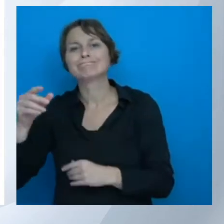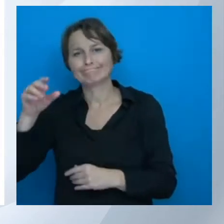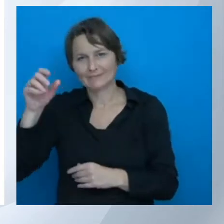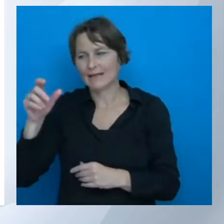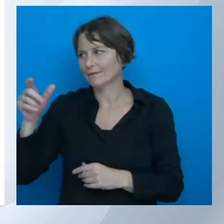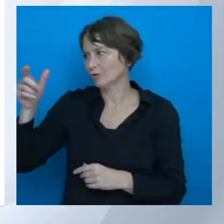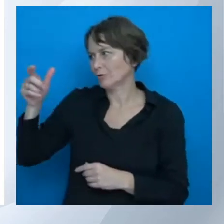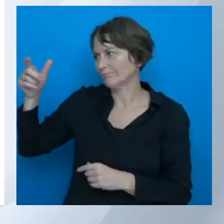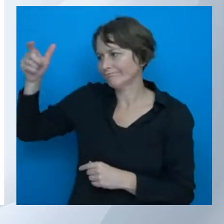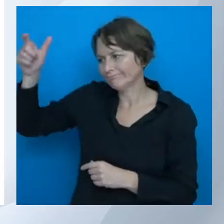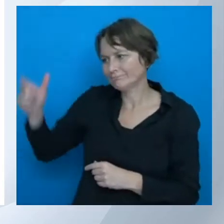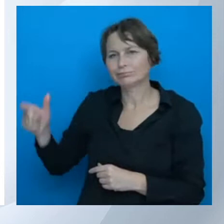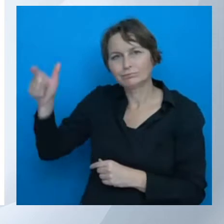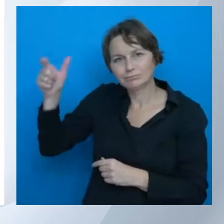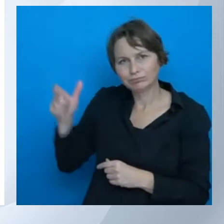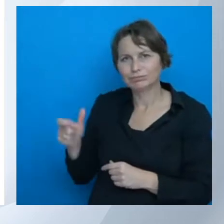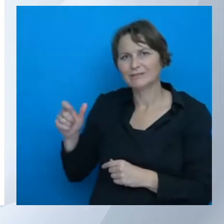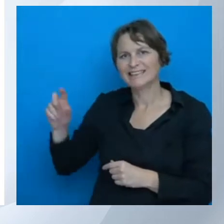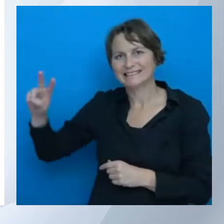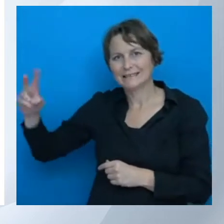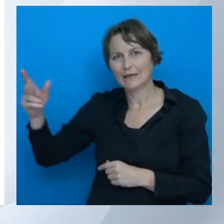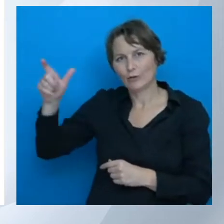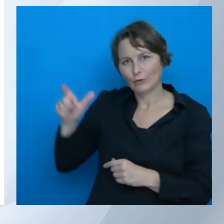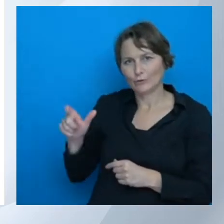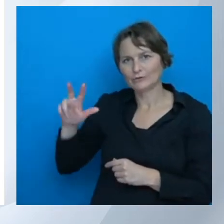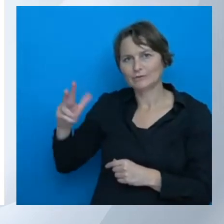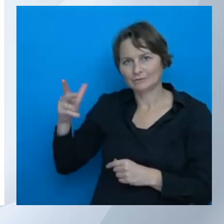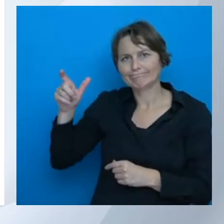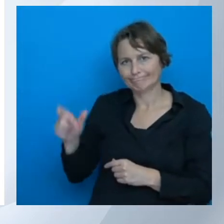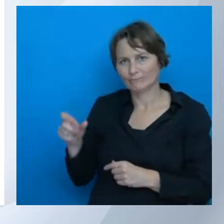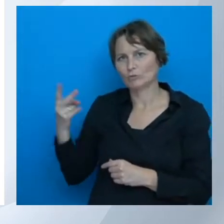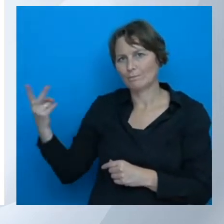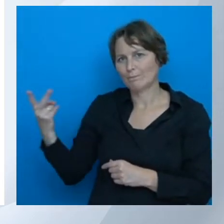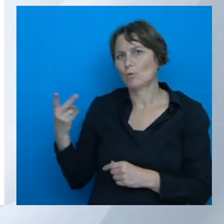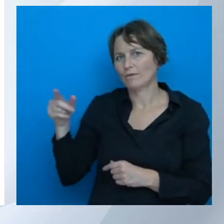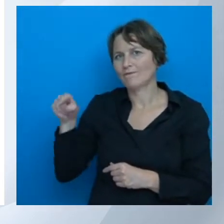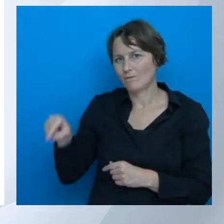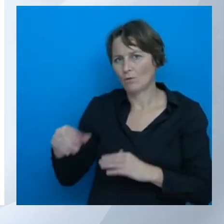which phrases contribute towards your prediction.